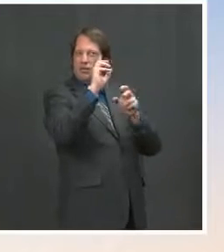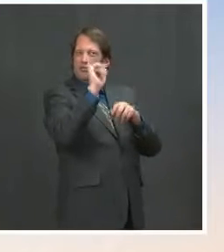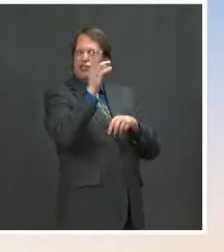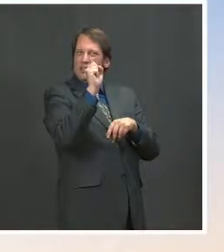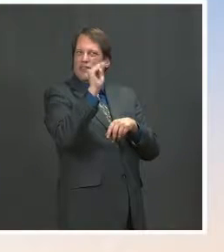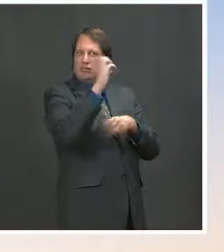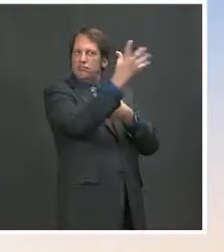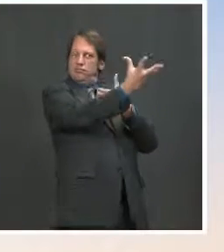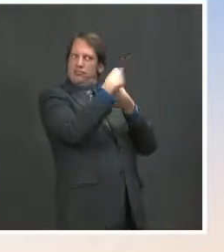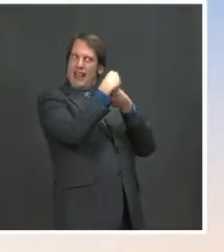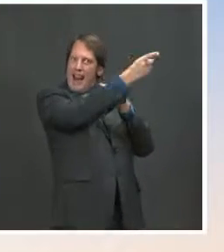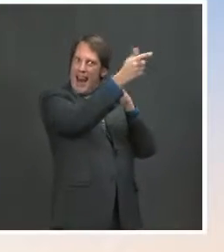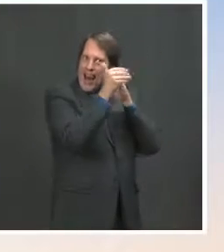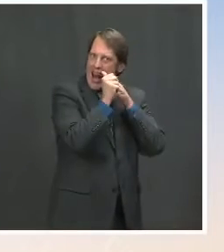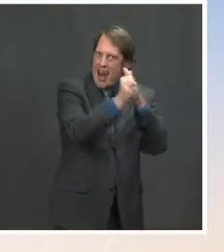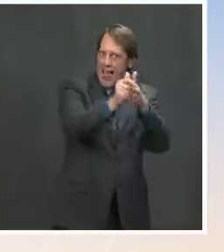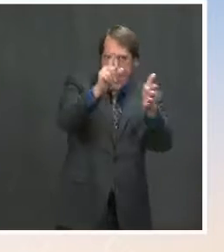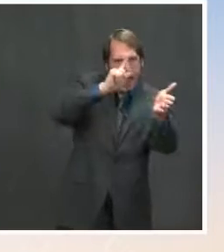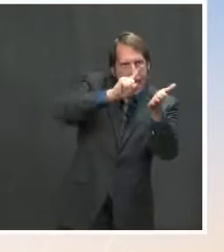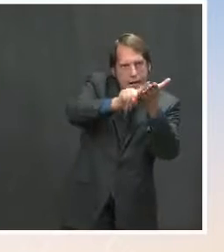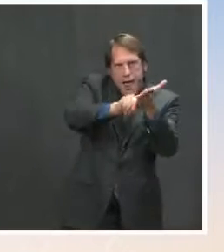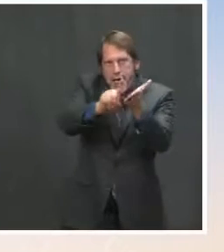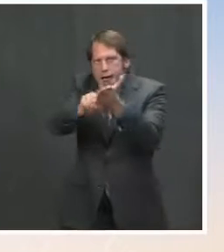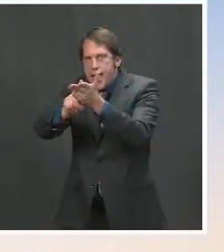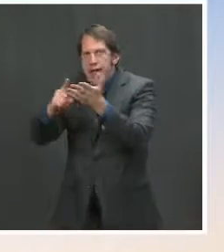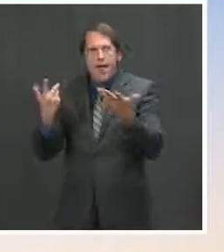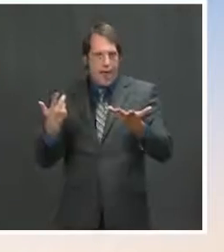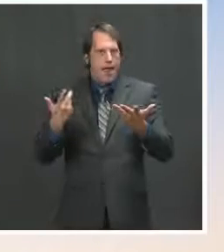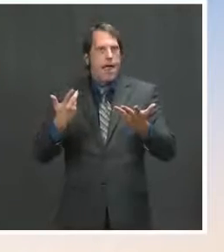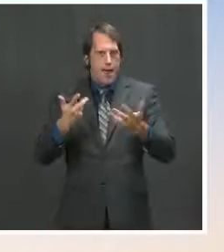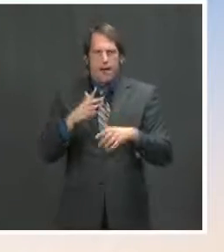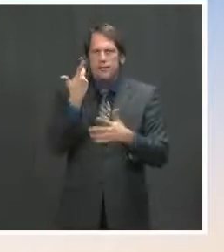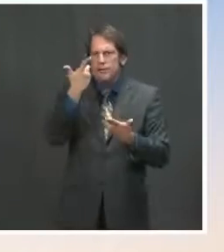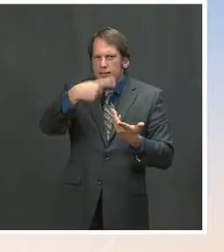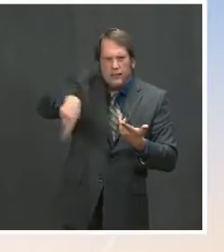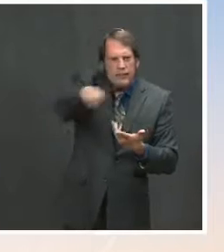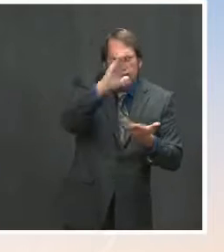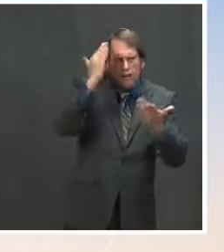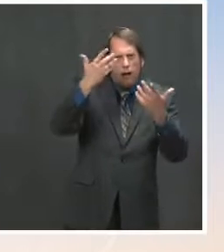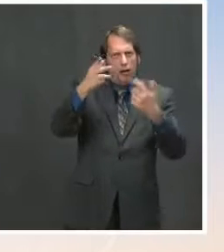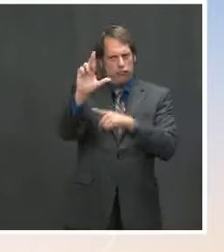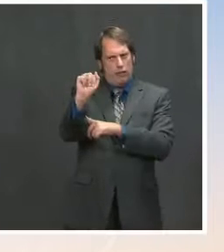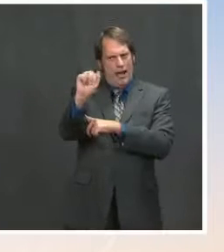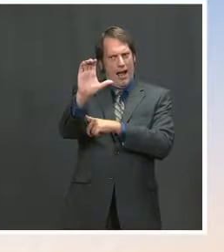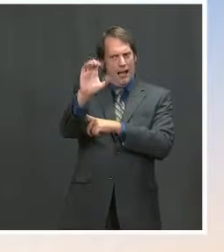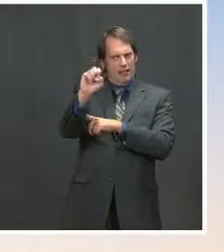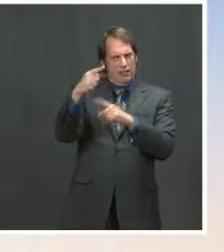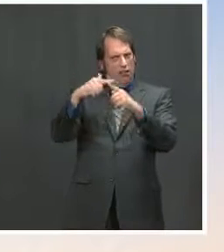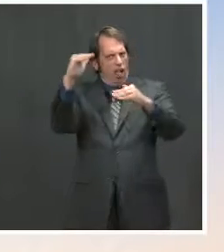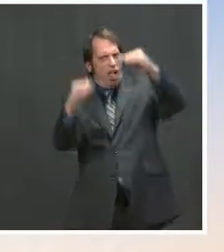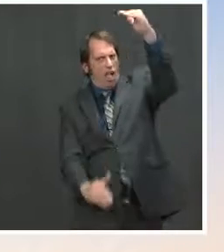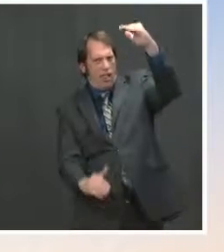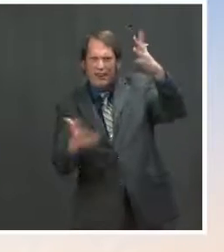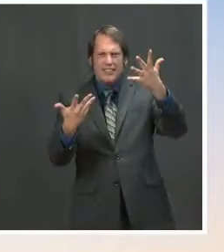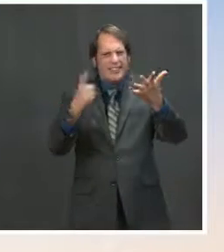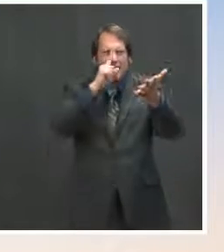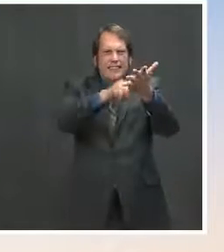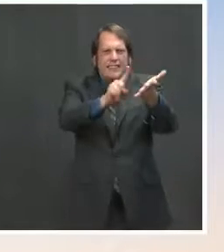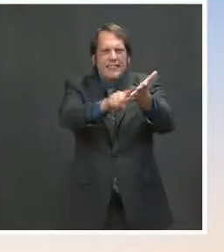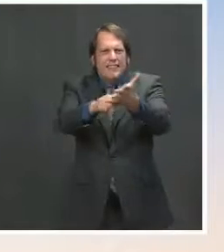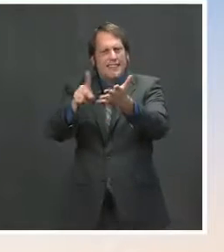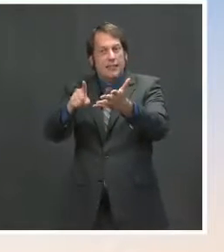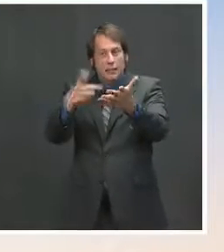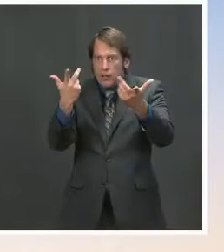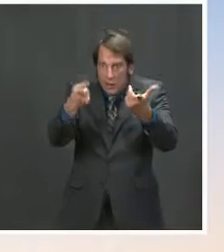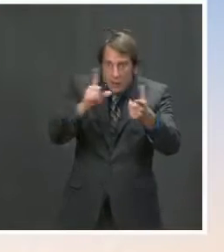that investigations into racially unfair and inappropriate conduct were taken seriously and prioritized. And he has